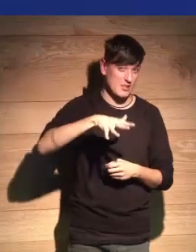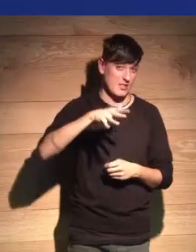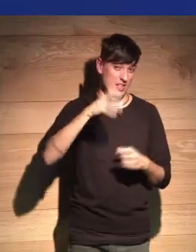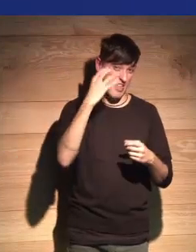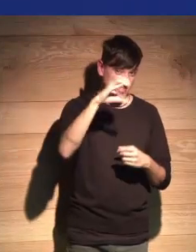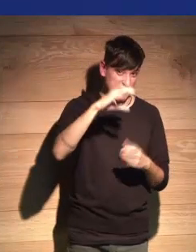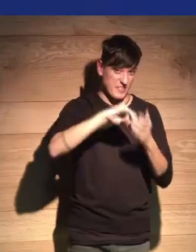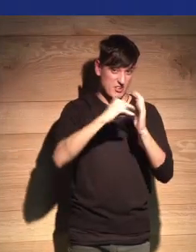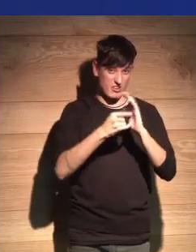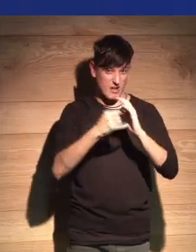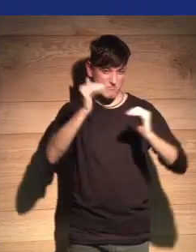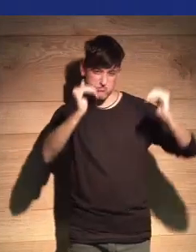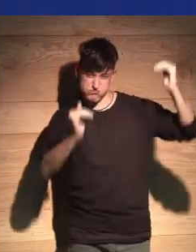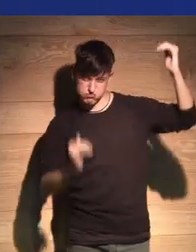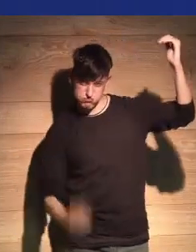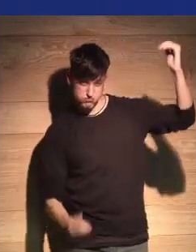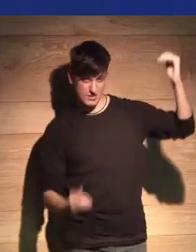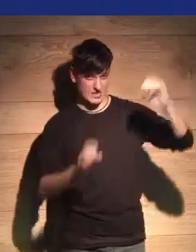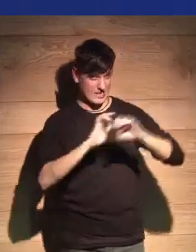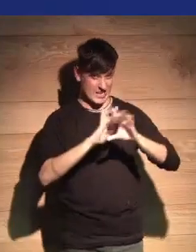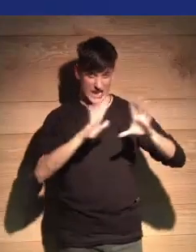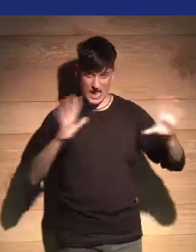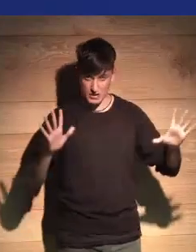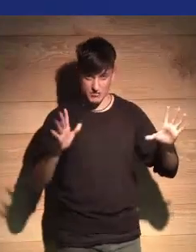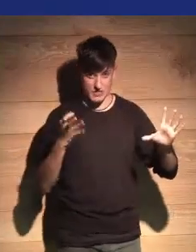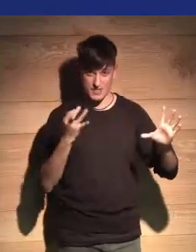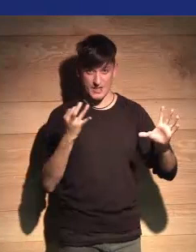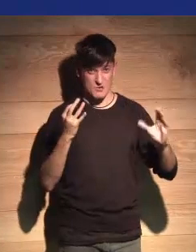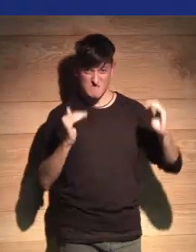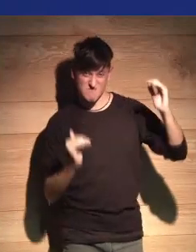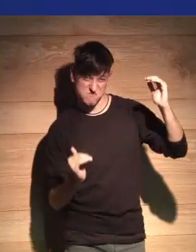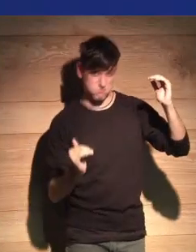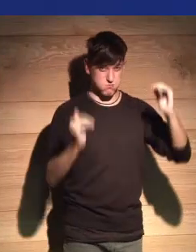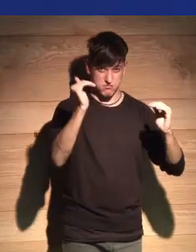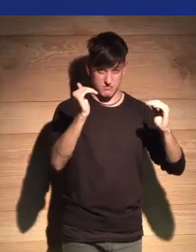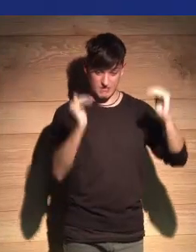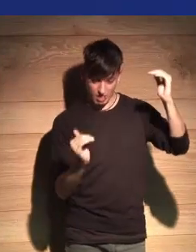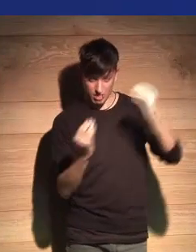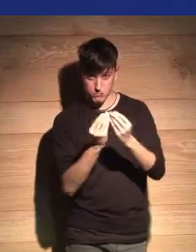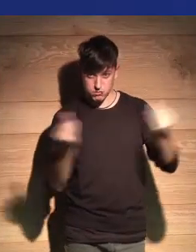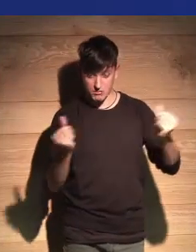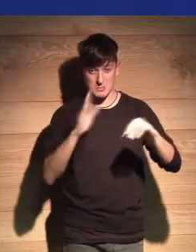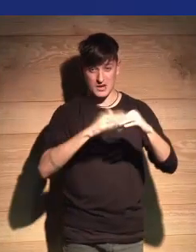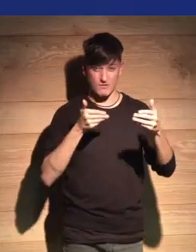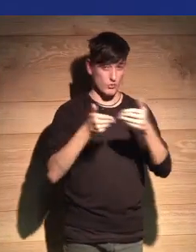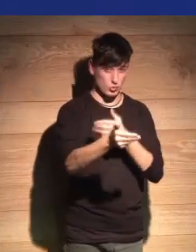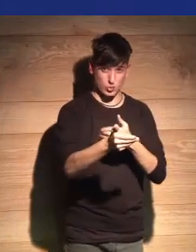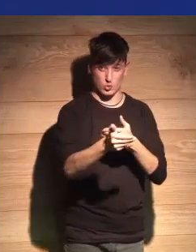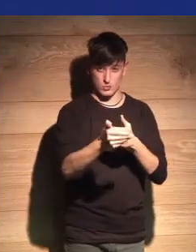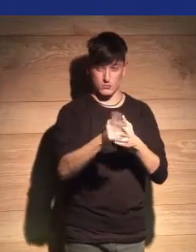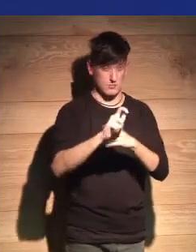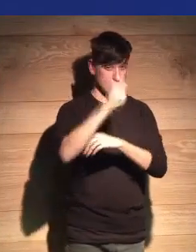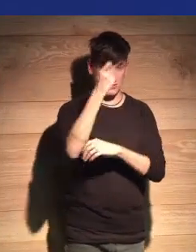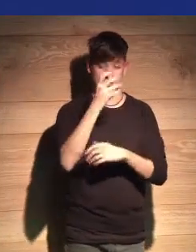is particularly true in the field of science and technology. So eradicating this gap should be